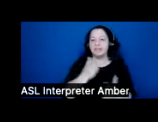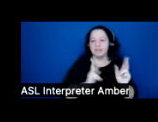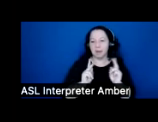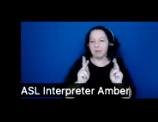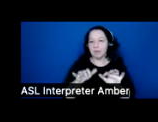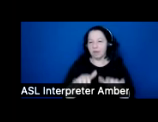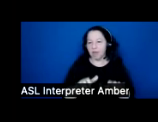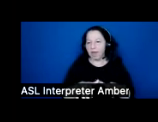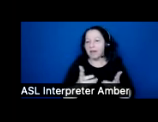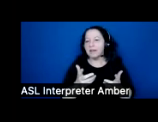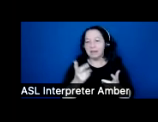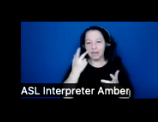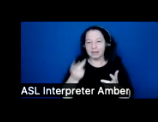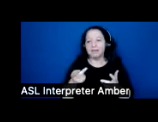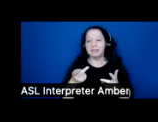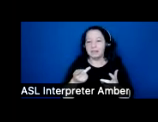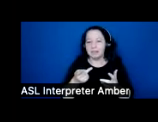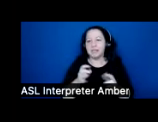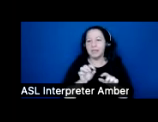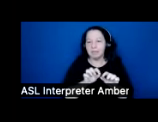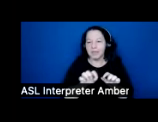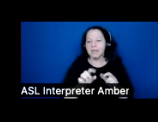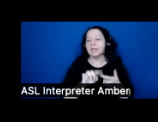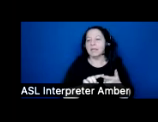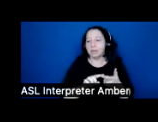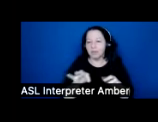in chat, beading, sewing.